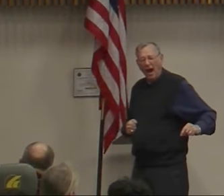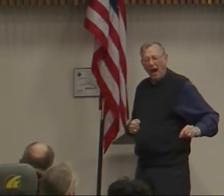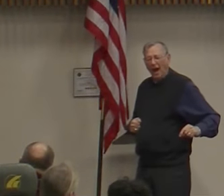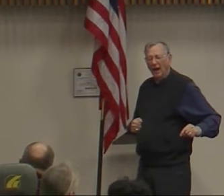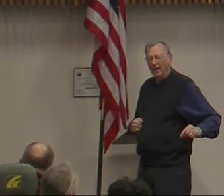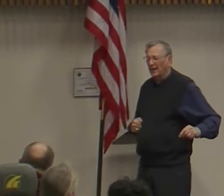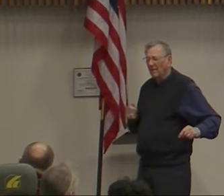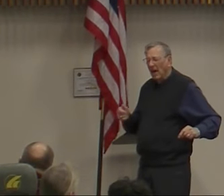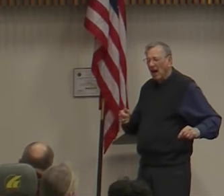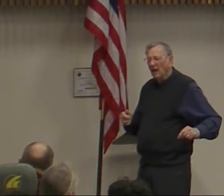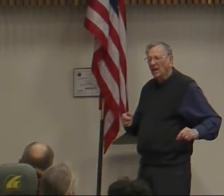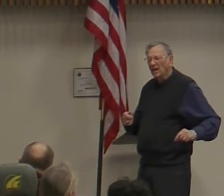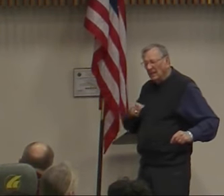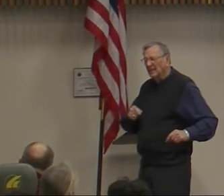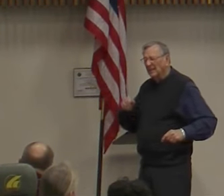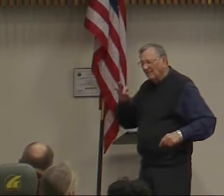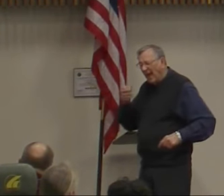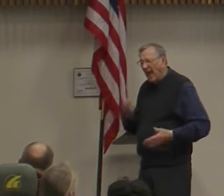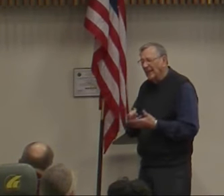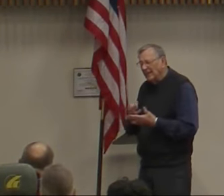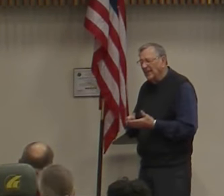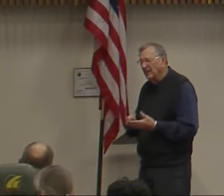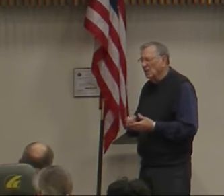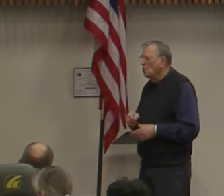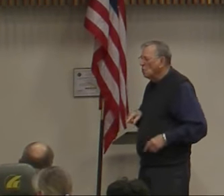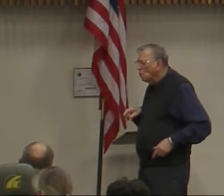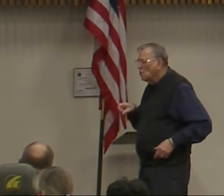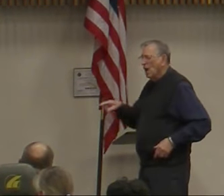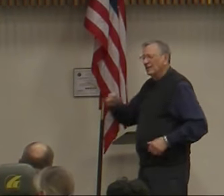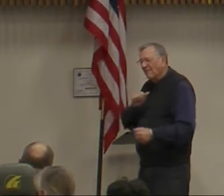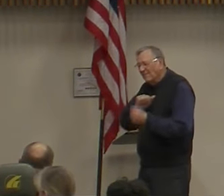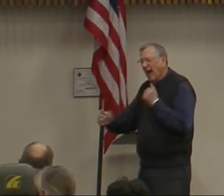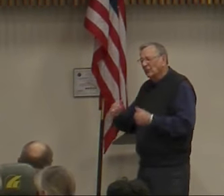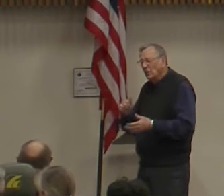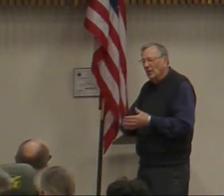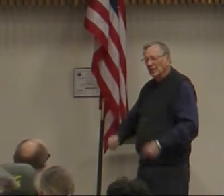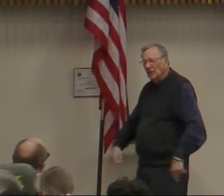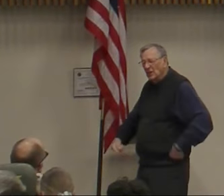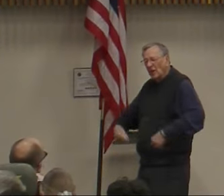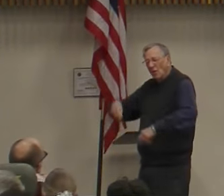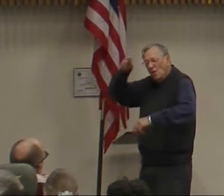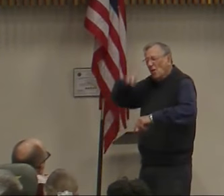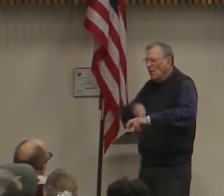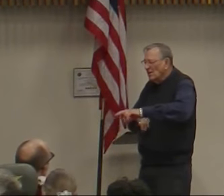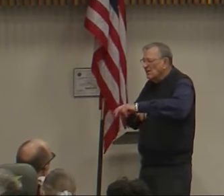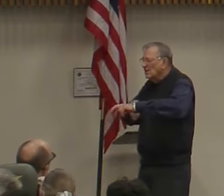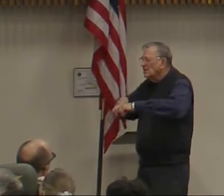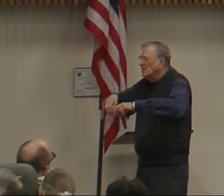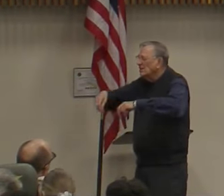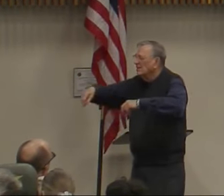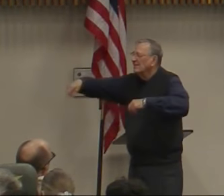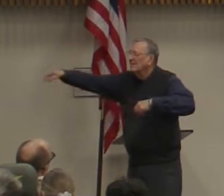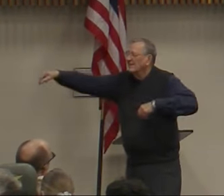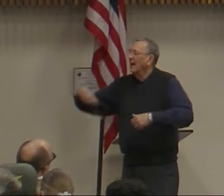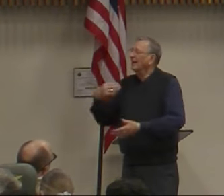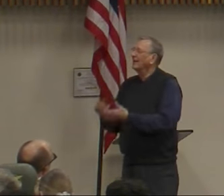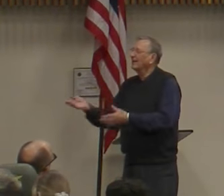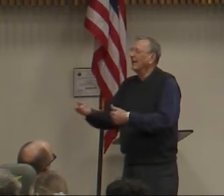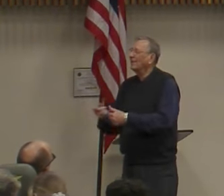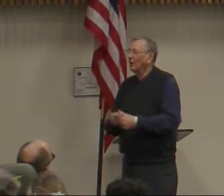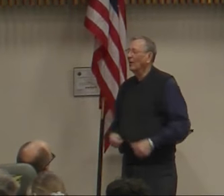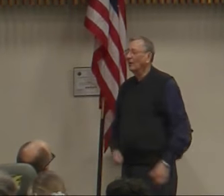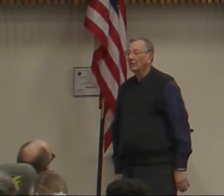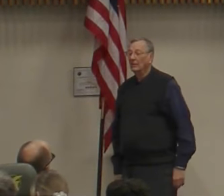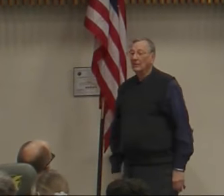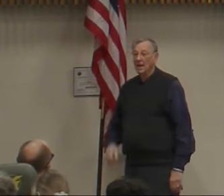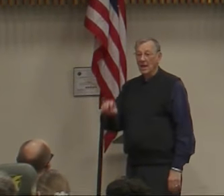matters so much. It's the fast. It's an amazing, incredible thing. Elijah had some great days. He did great things, didn't